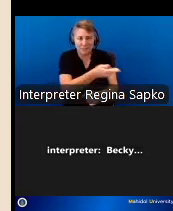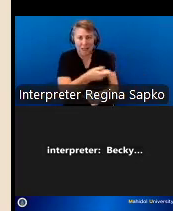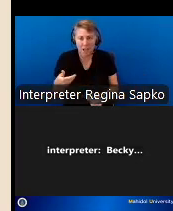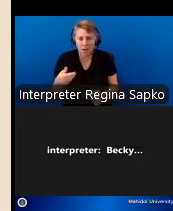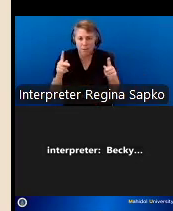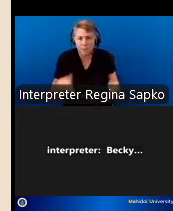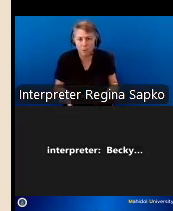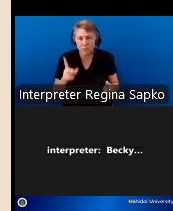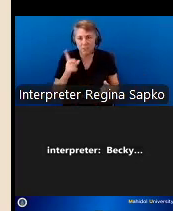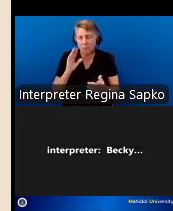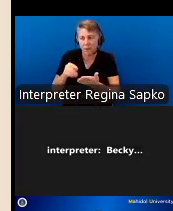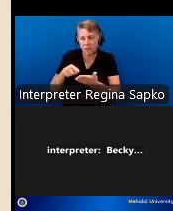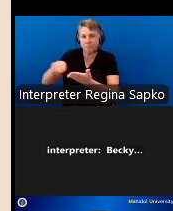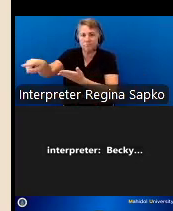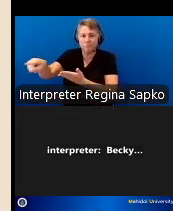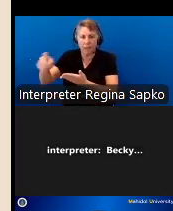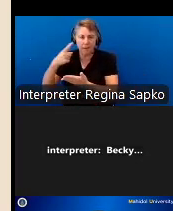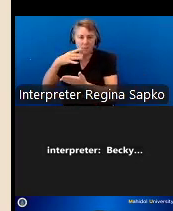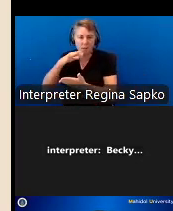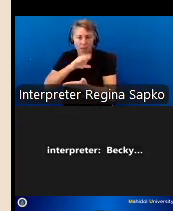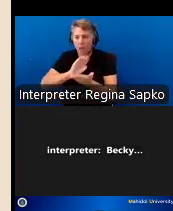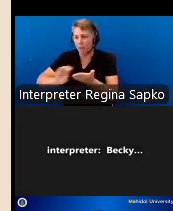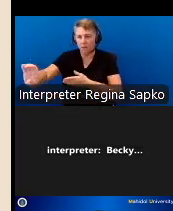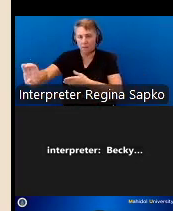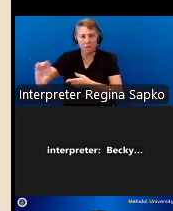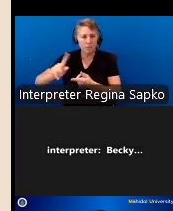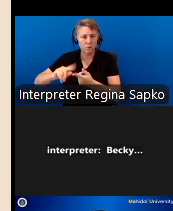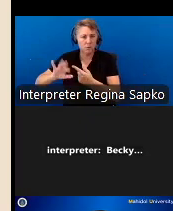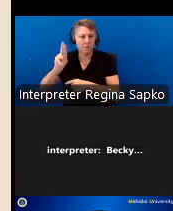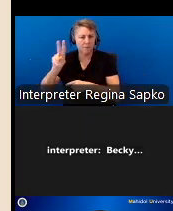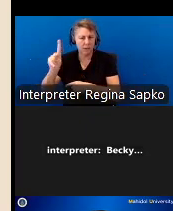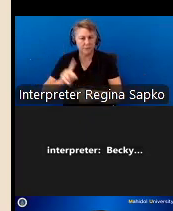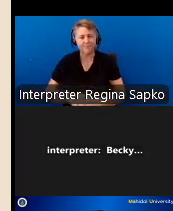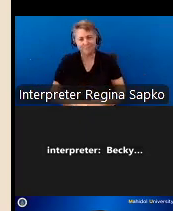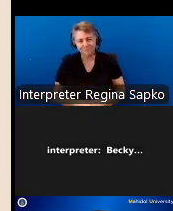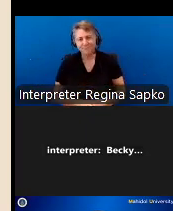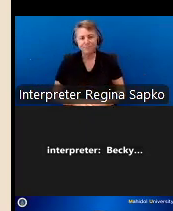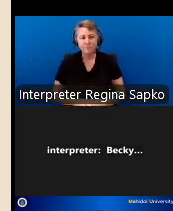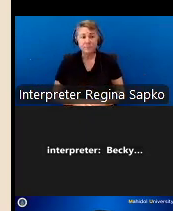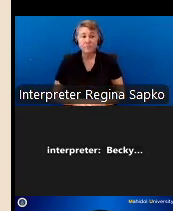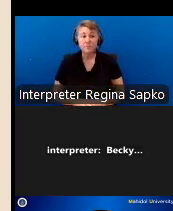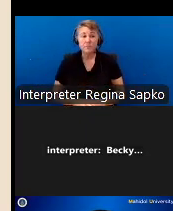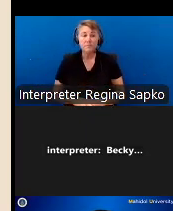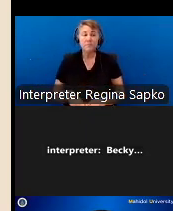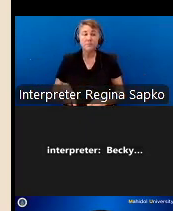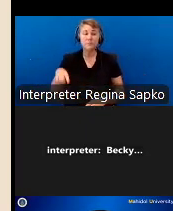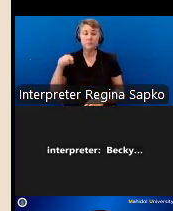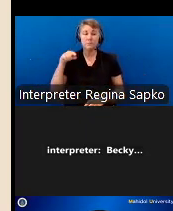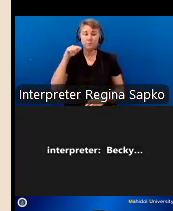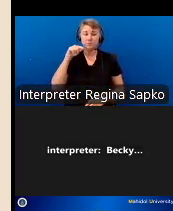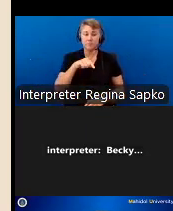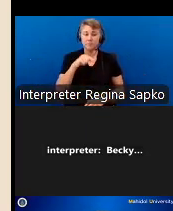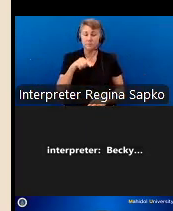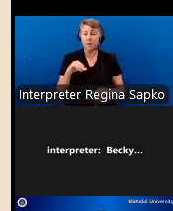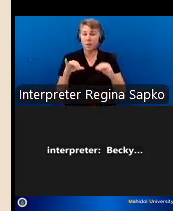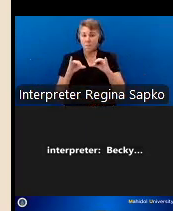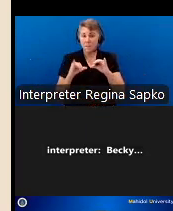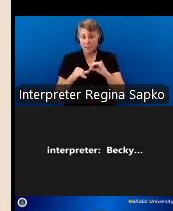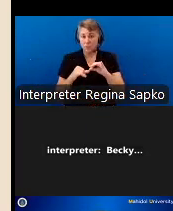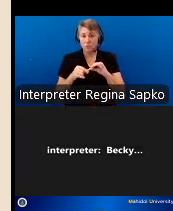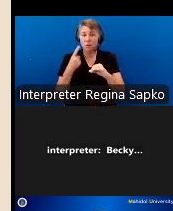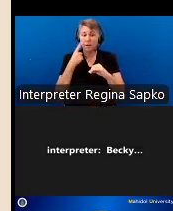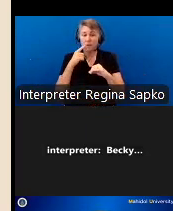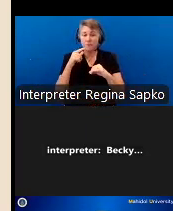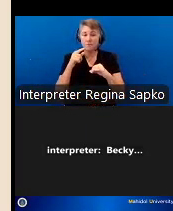Anyway, we also like the key point is about the majority of employed or person